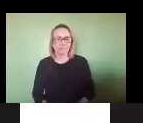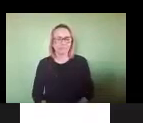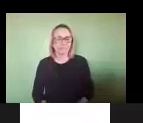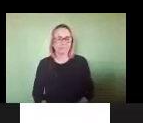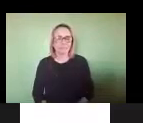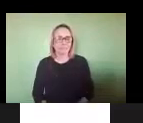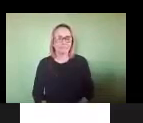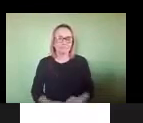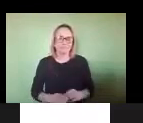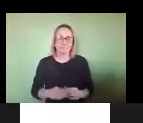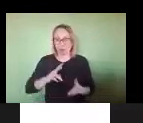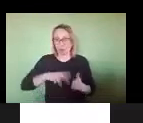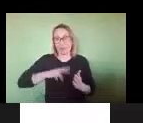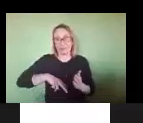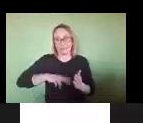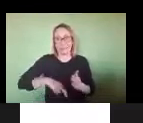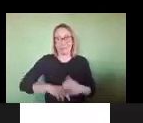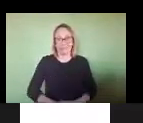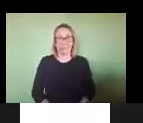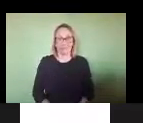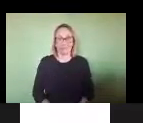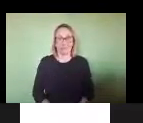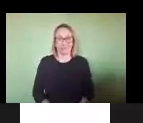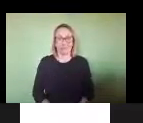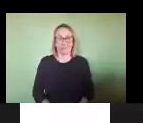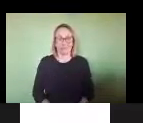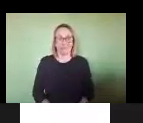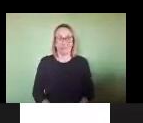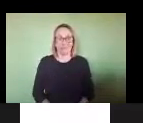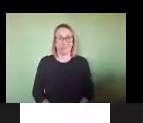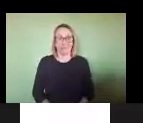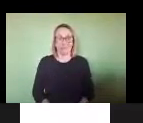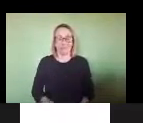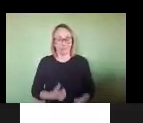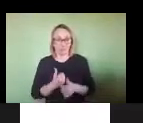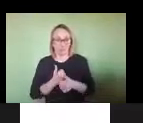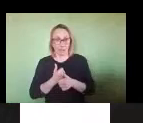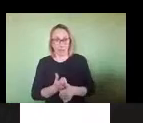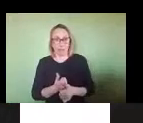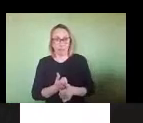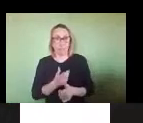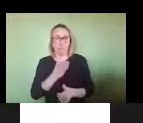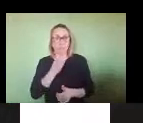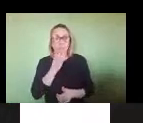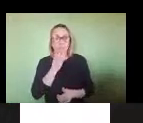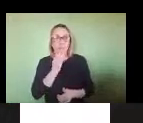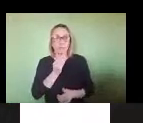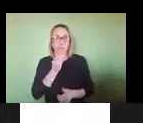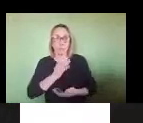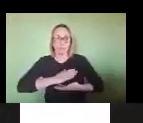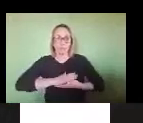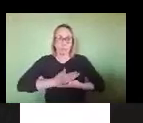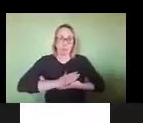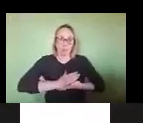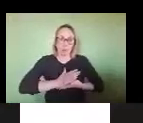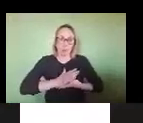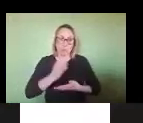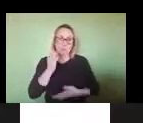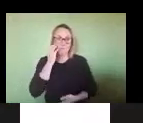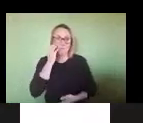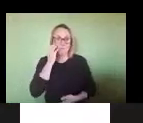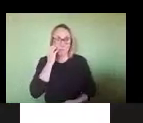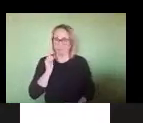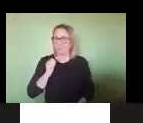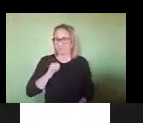he did, Your reading. Your reading's my been, spelling, and has that helped you be using your That's laptop helping me. and your phone?